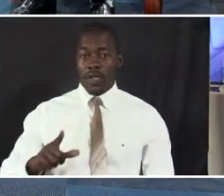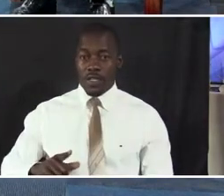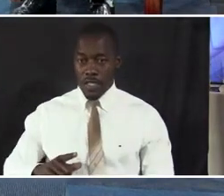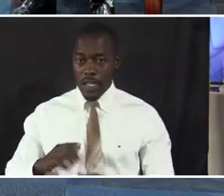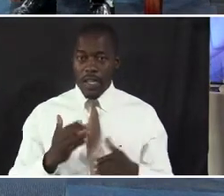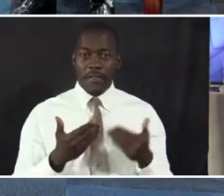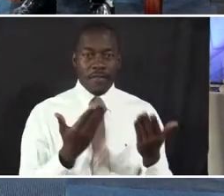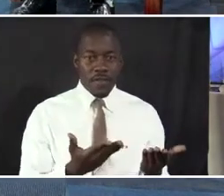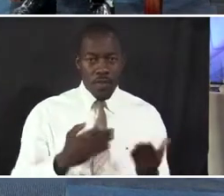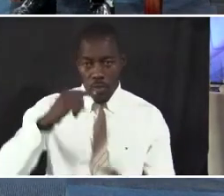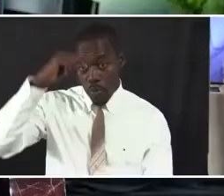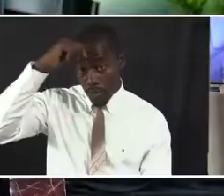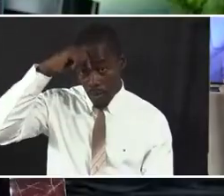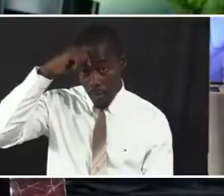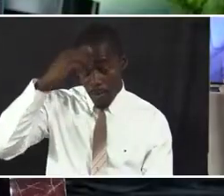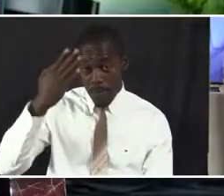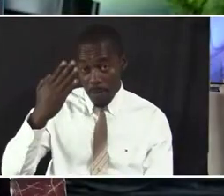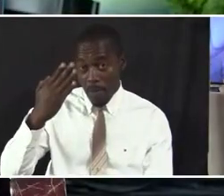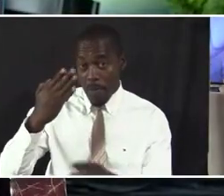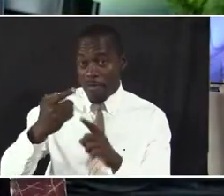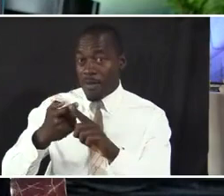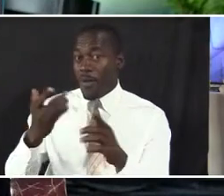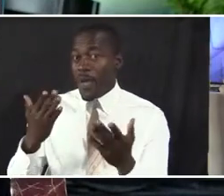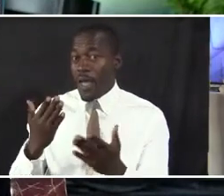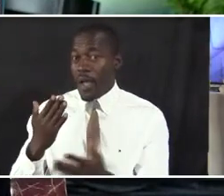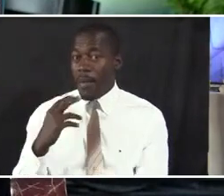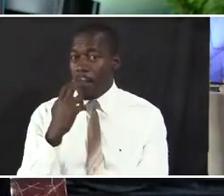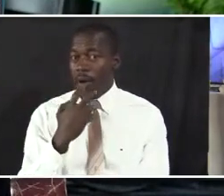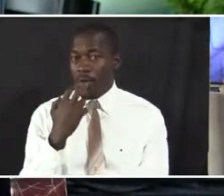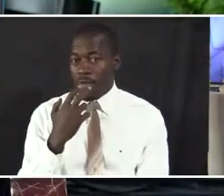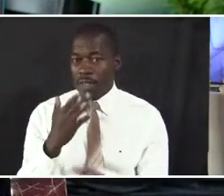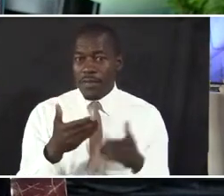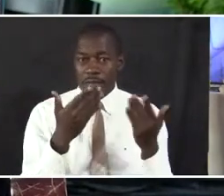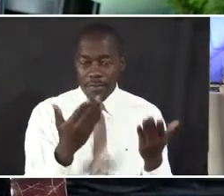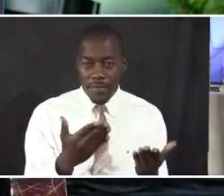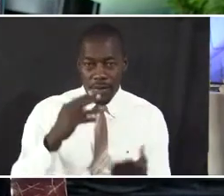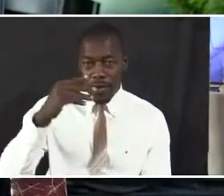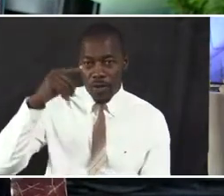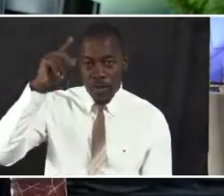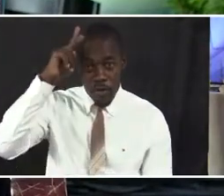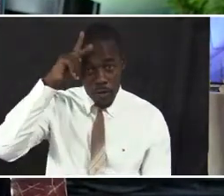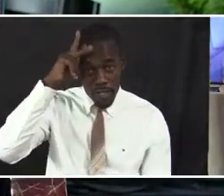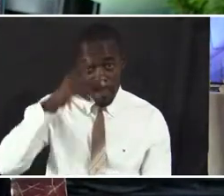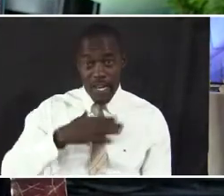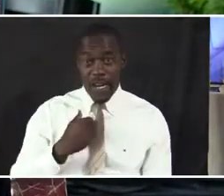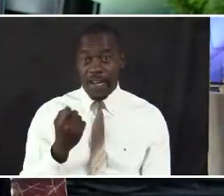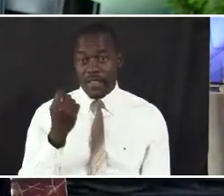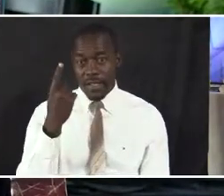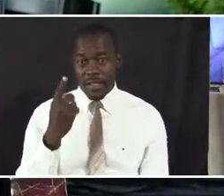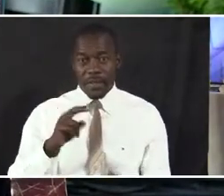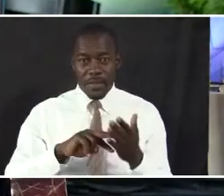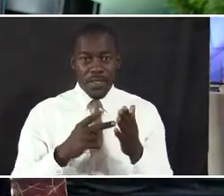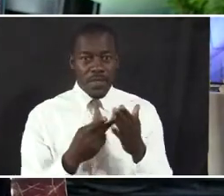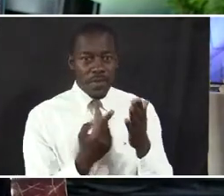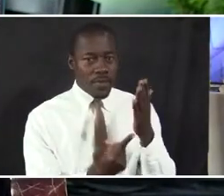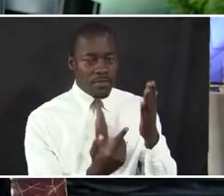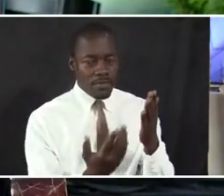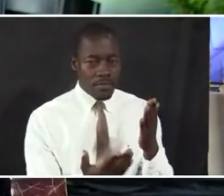wisdom, from his mouth come knowledge and understanding. So for me, the basis